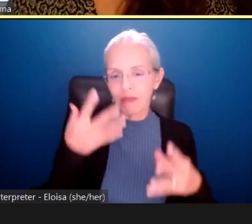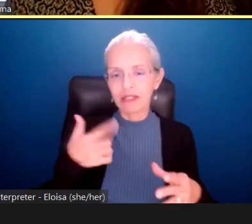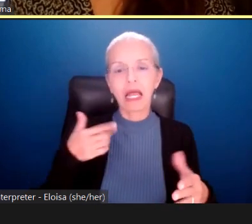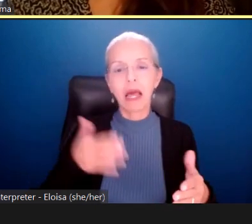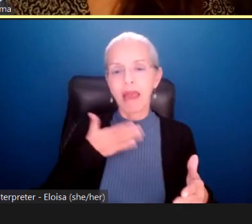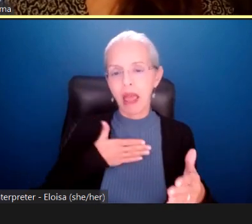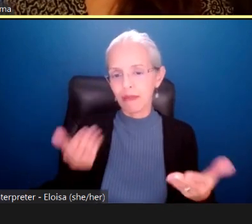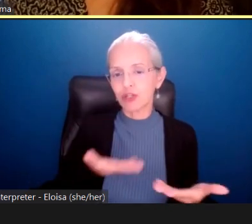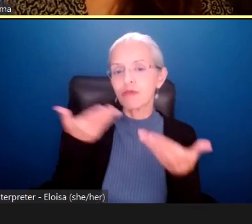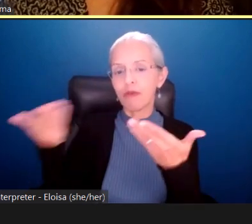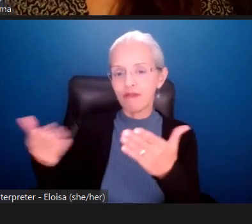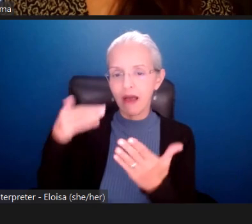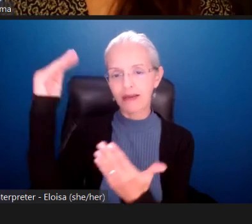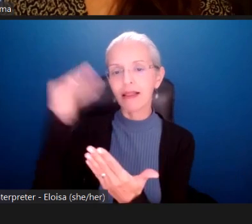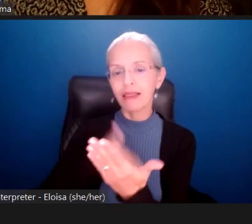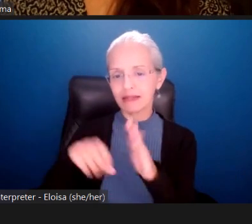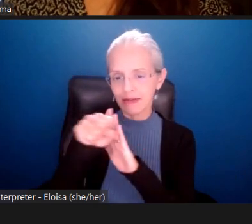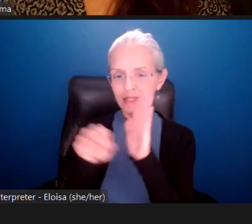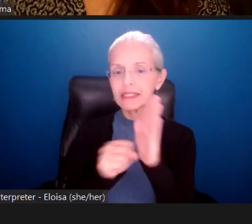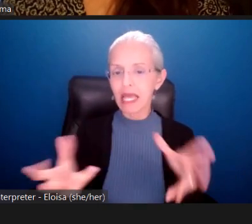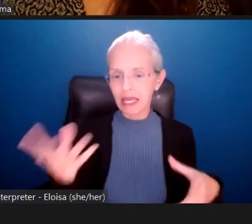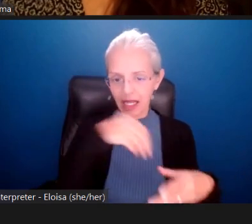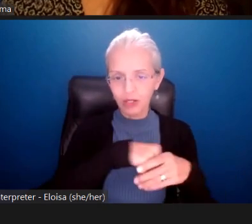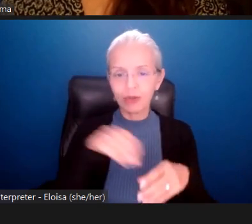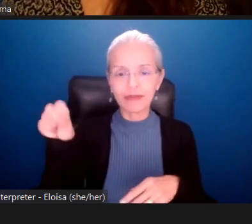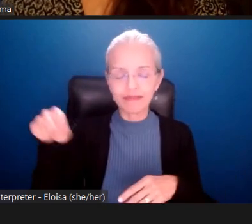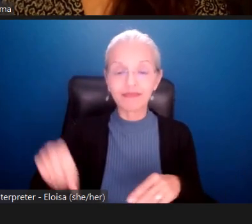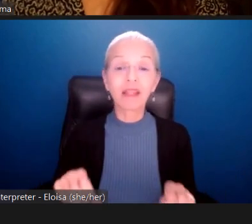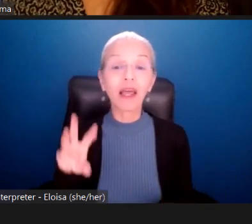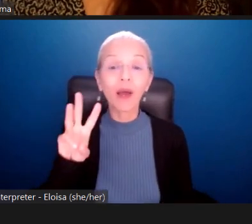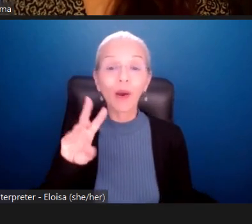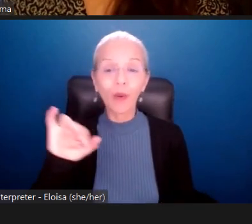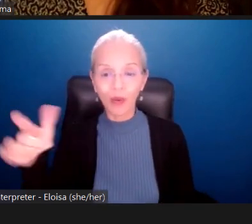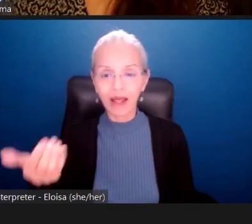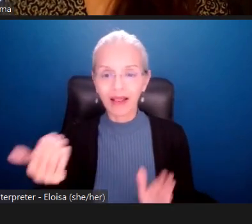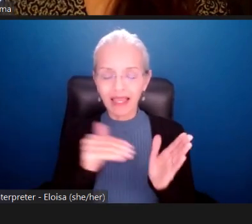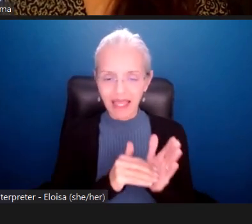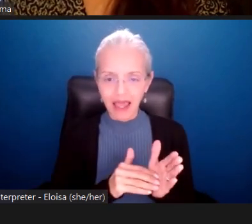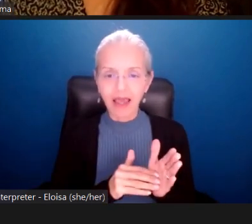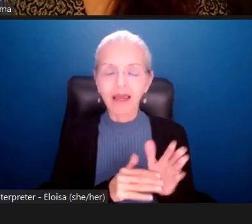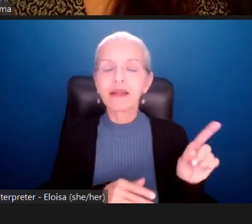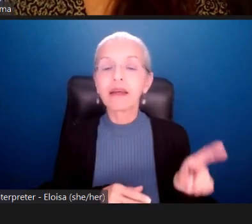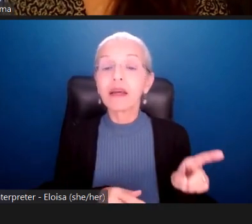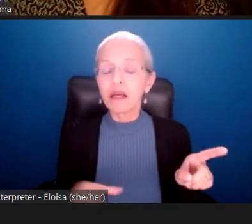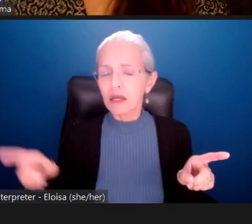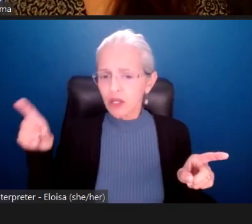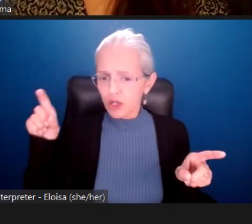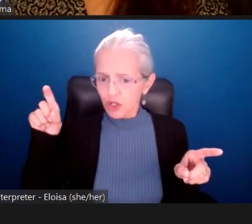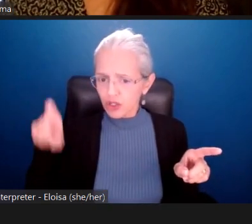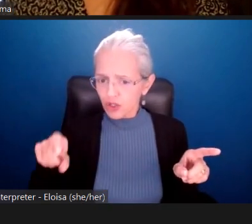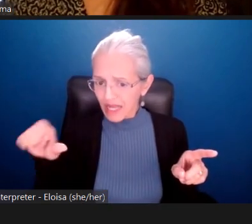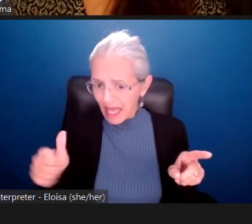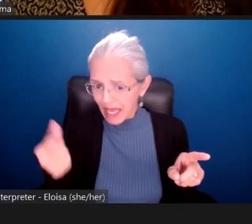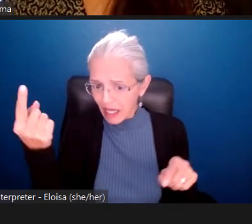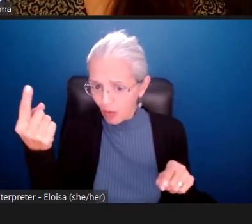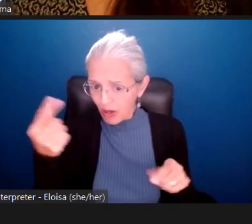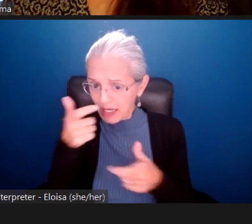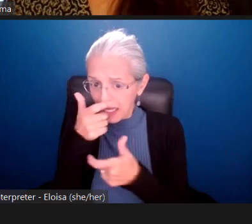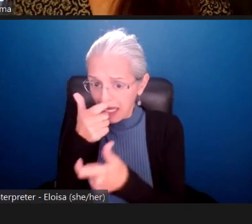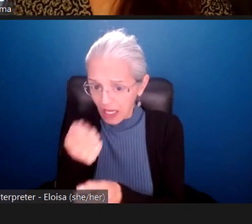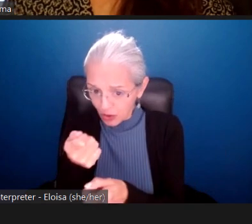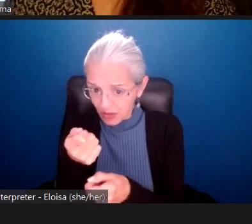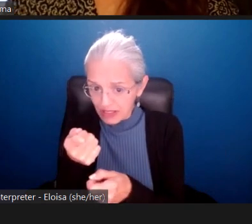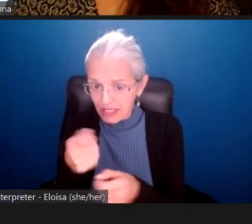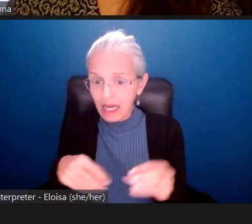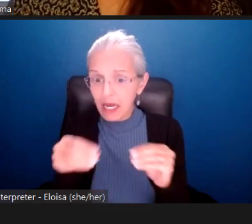included. So this is Will again. So should anyone who is interested in a